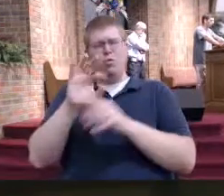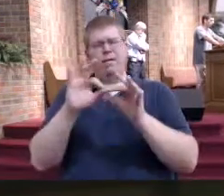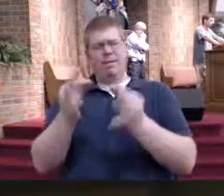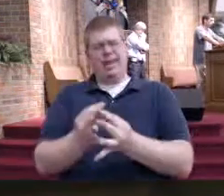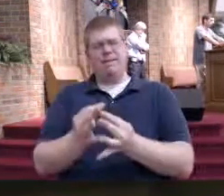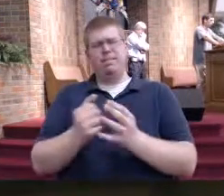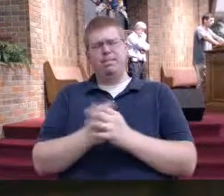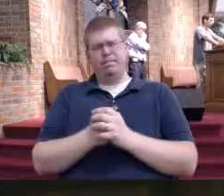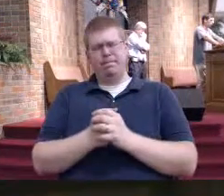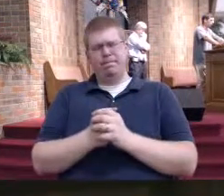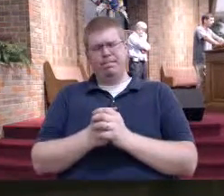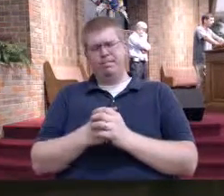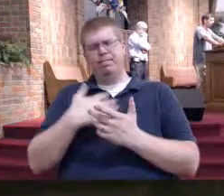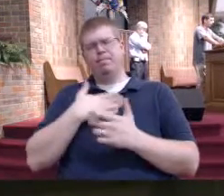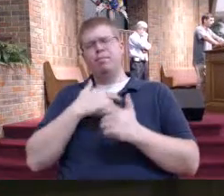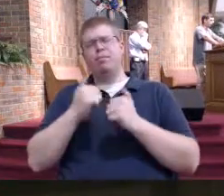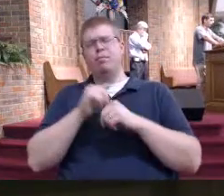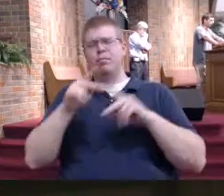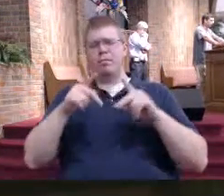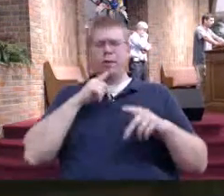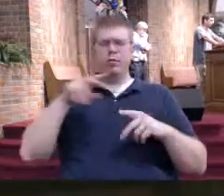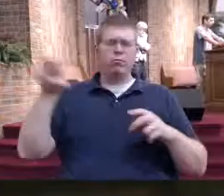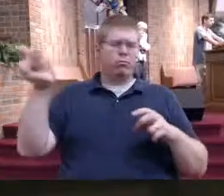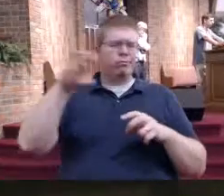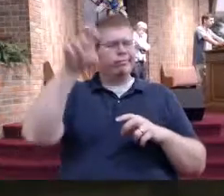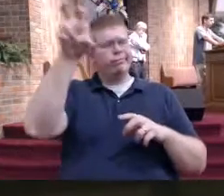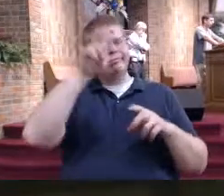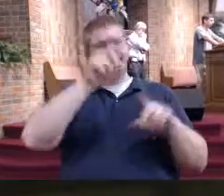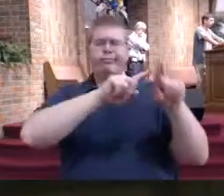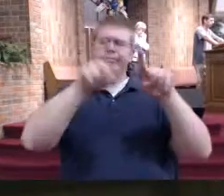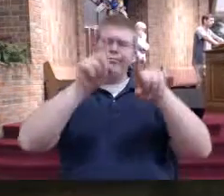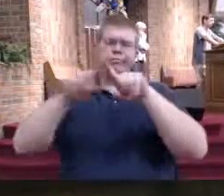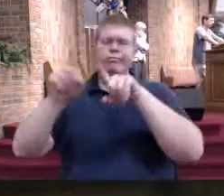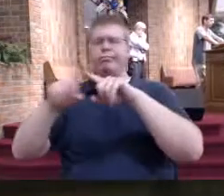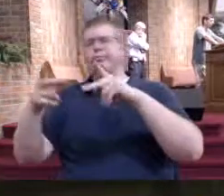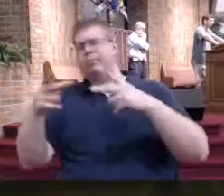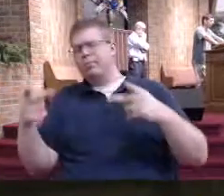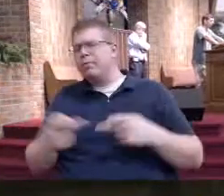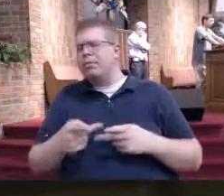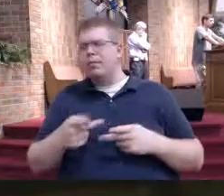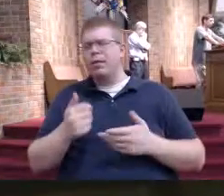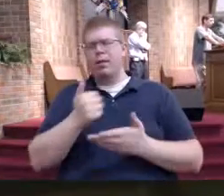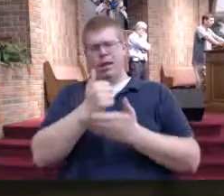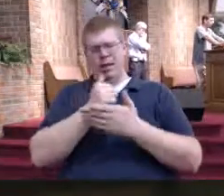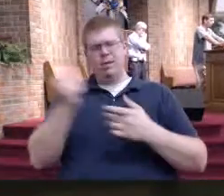Lord, be with all those that are away from us right now, traveling for vacation and various other reasons. Help them get back to us